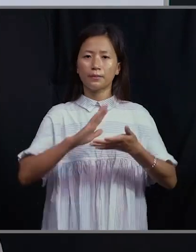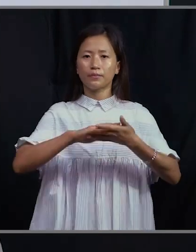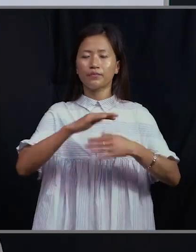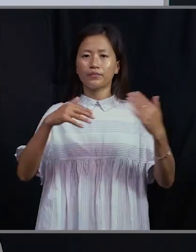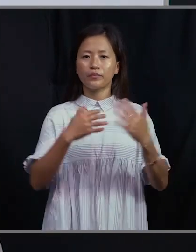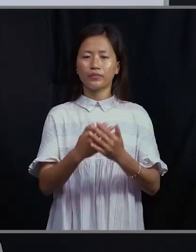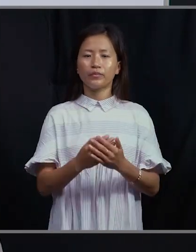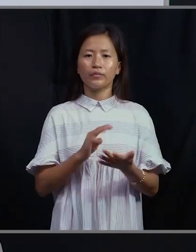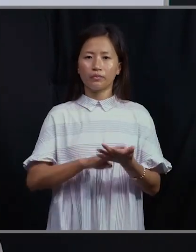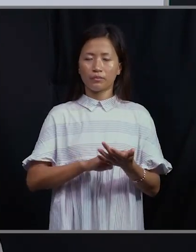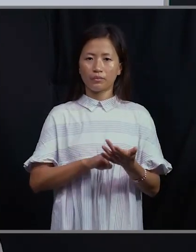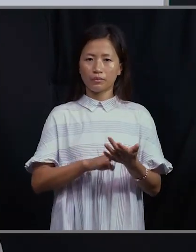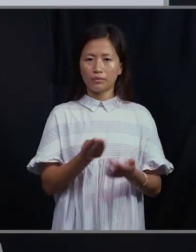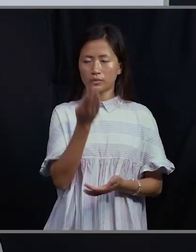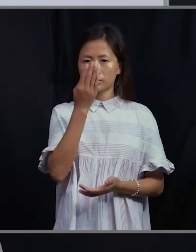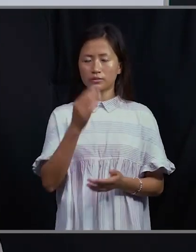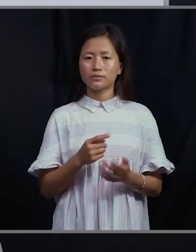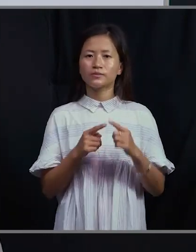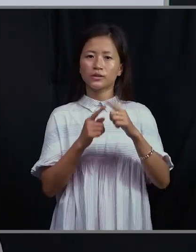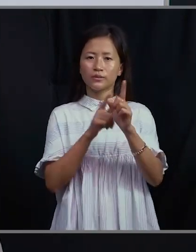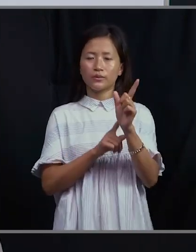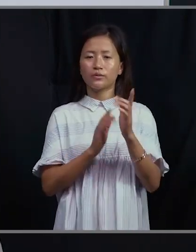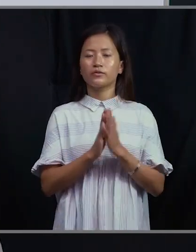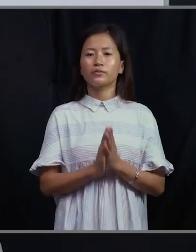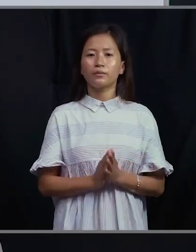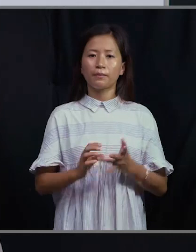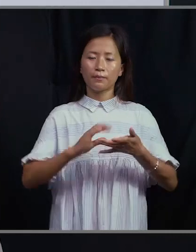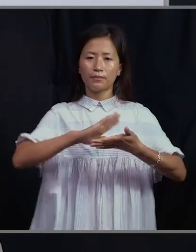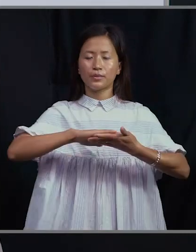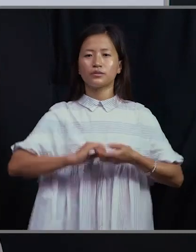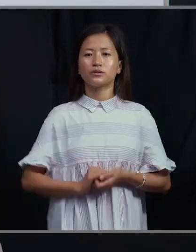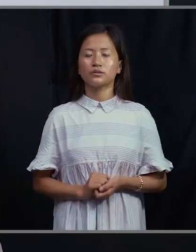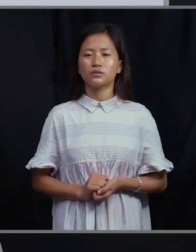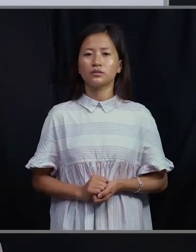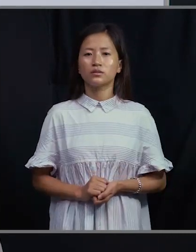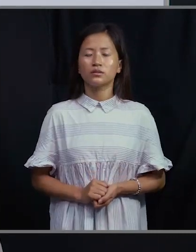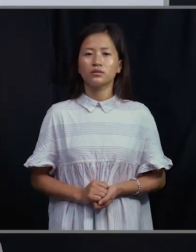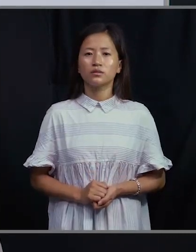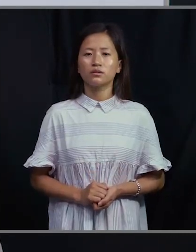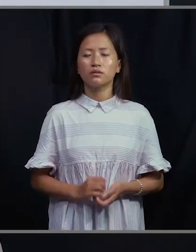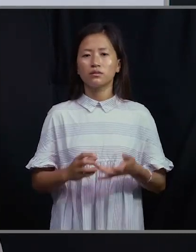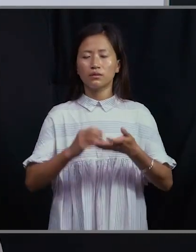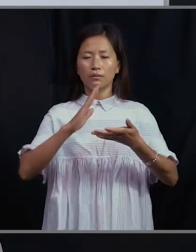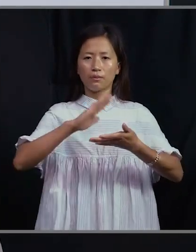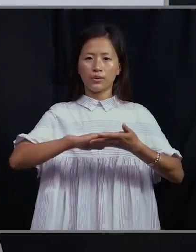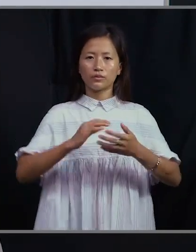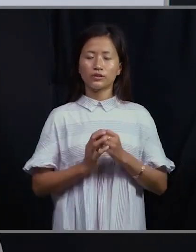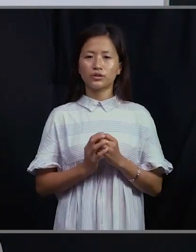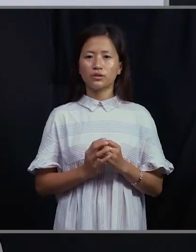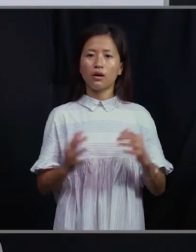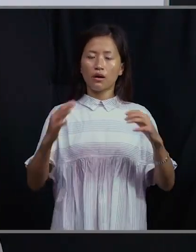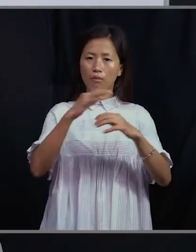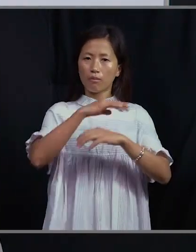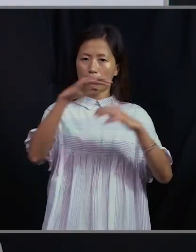do with the Muslim type of marriage. The next type of marriage, okay, is called as marriage among the Christians.